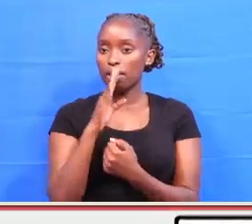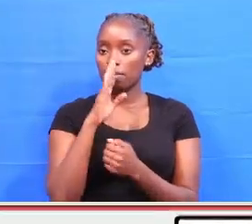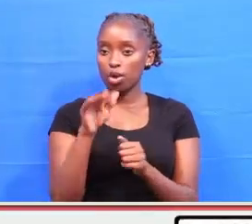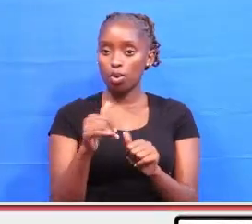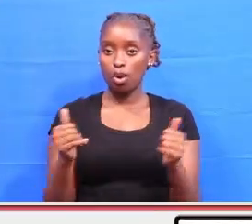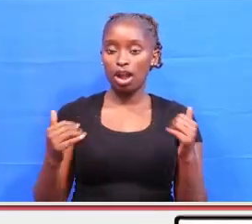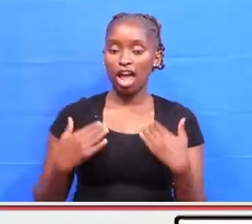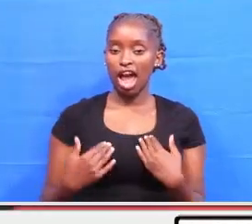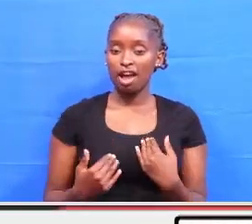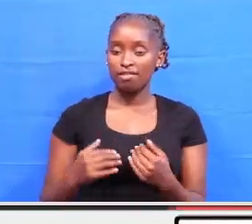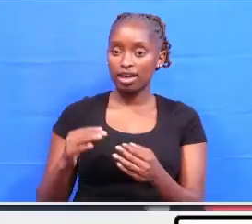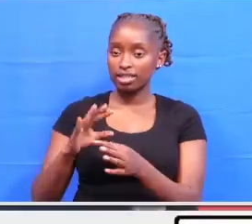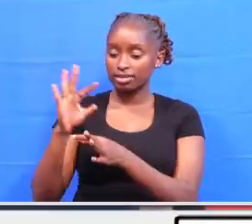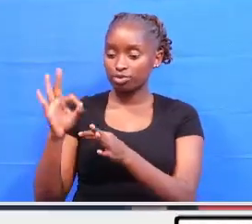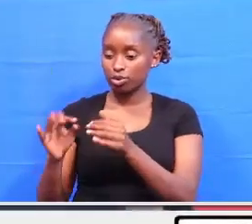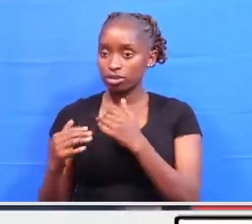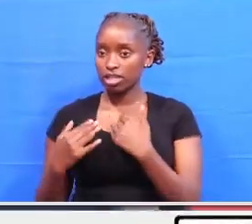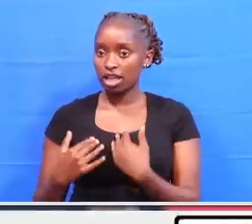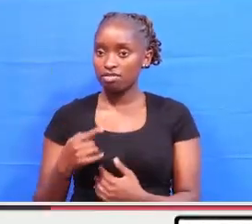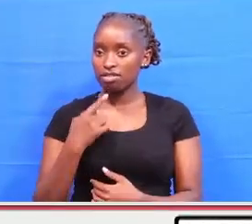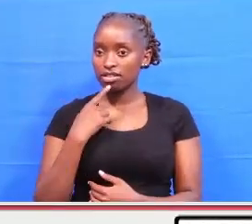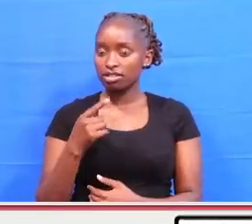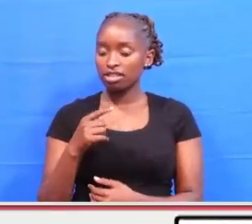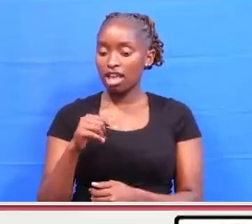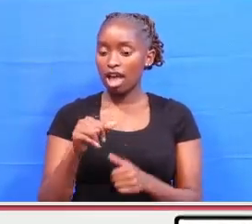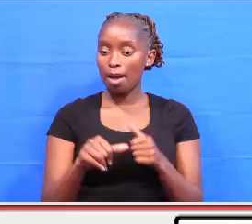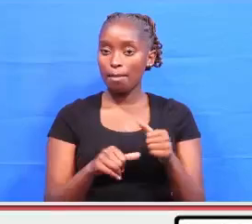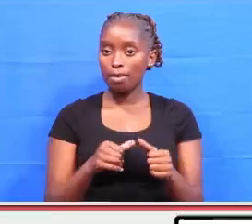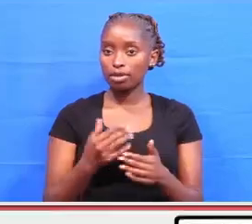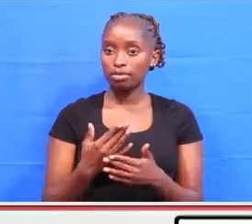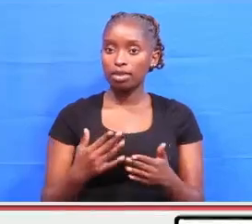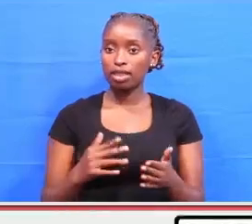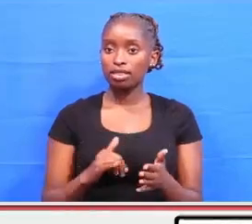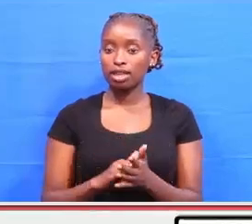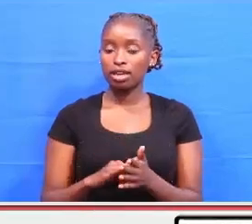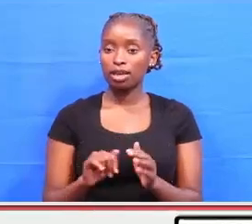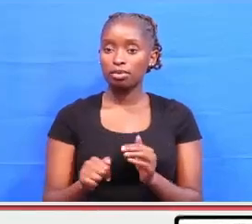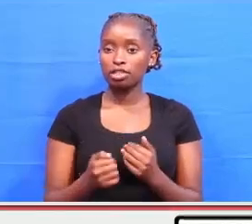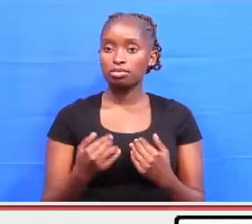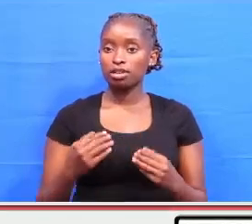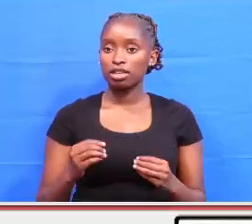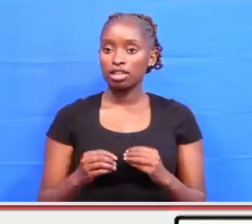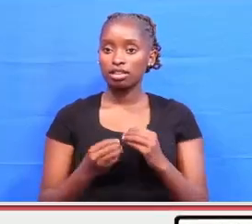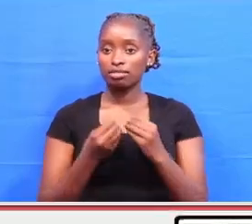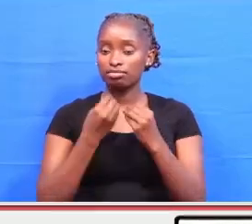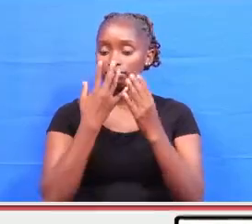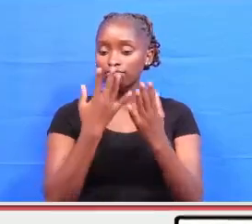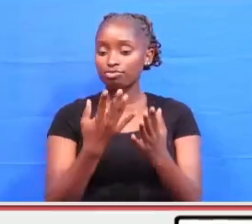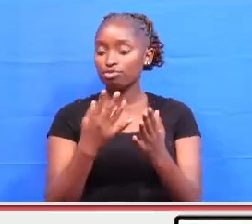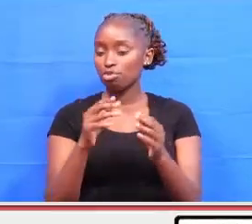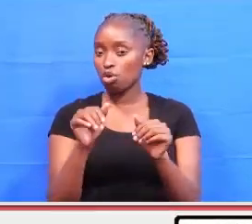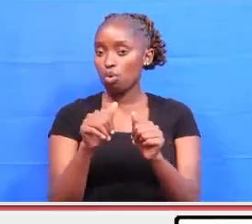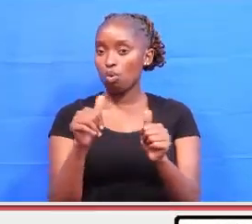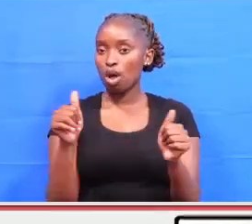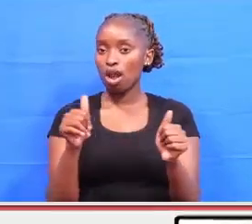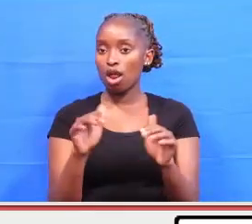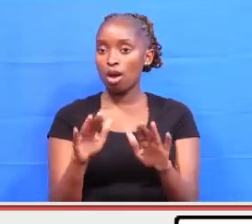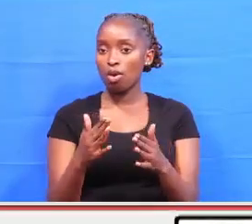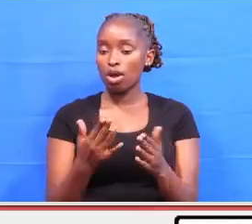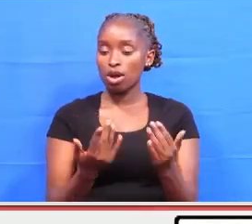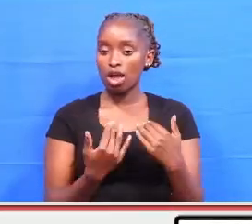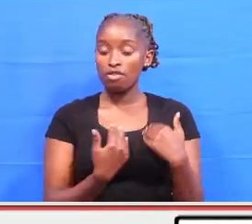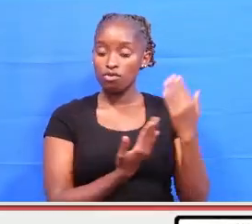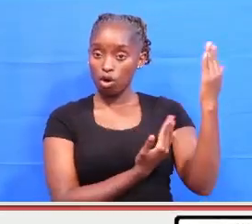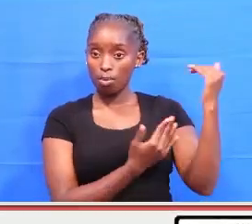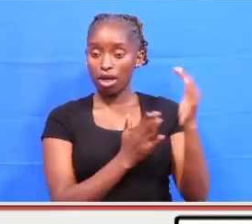that defines only about mm-hmm. the hustler. Mm-hmm. That would not give a complete picture of who you are. Right. So our hope and encouragement